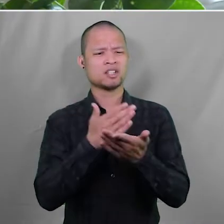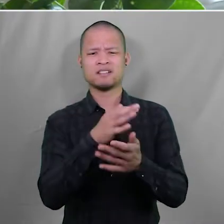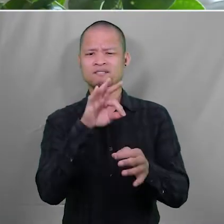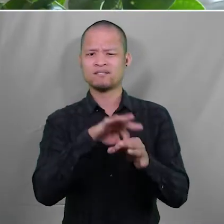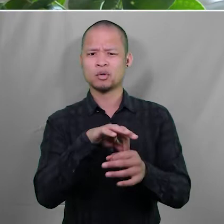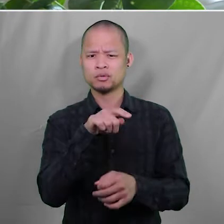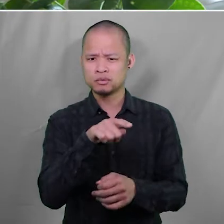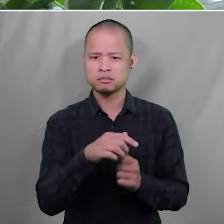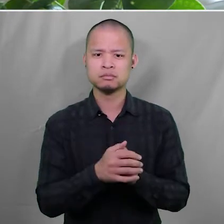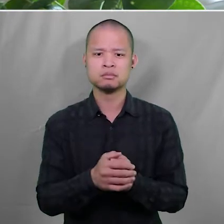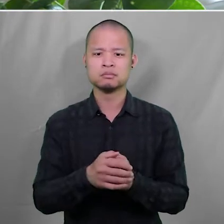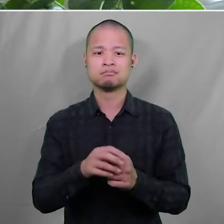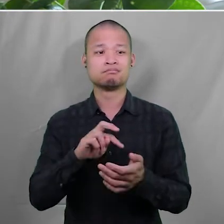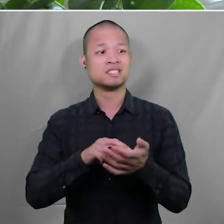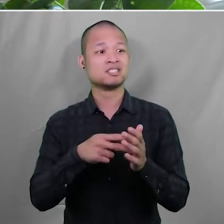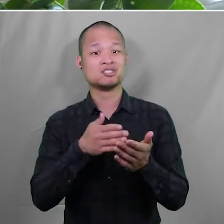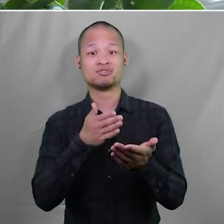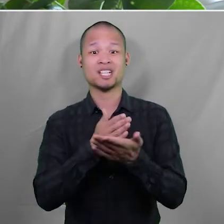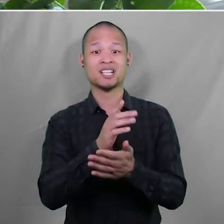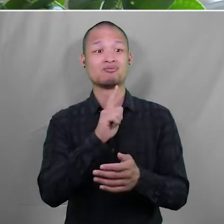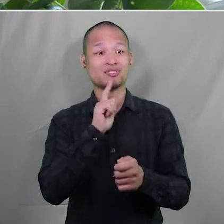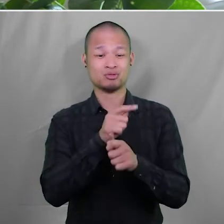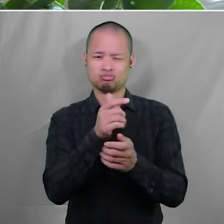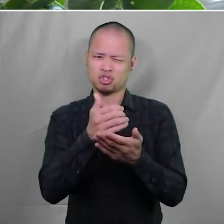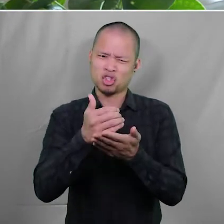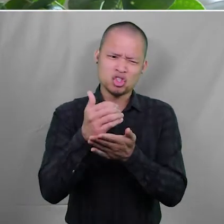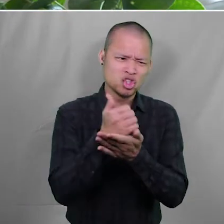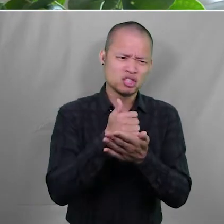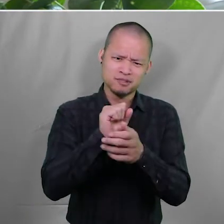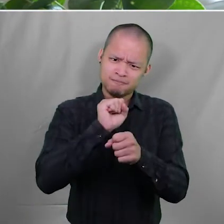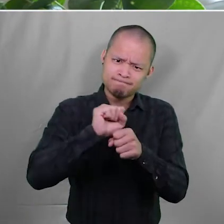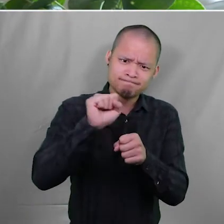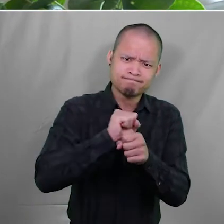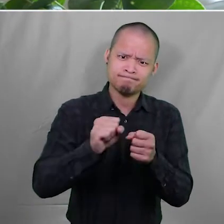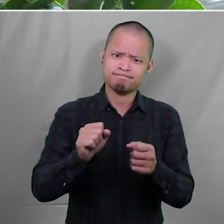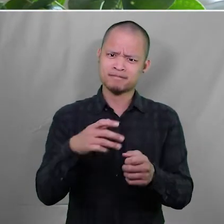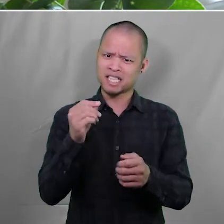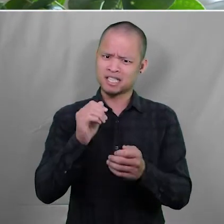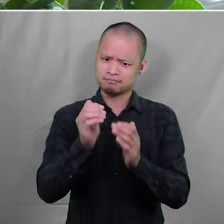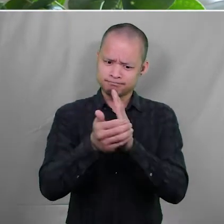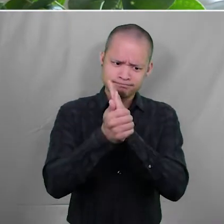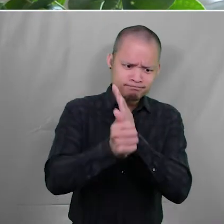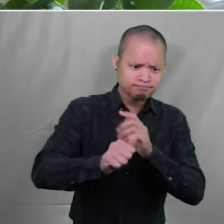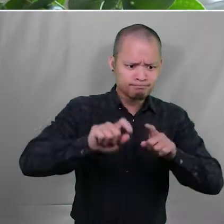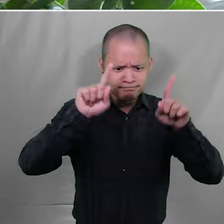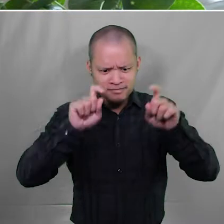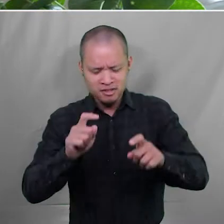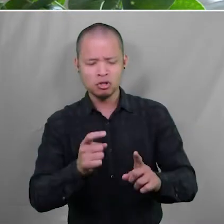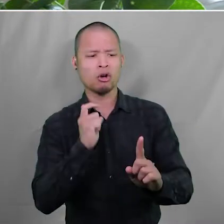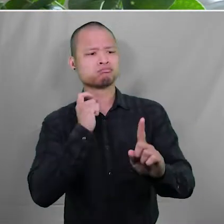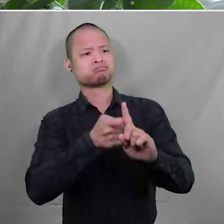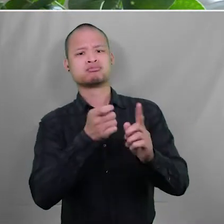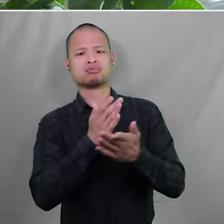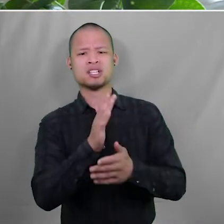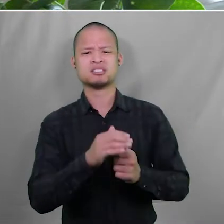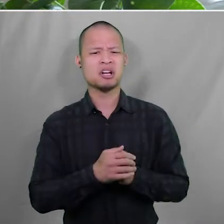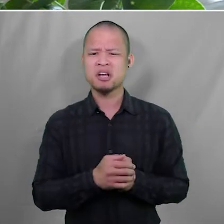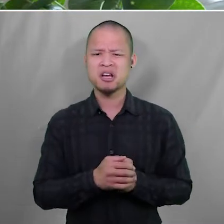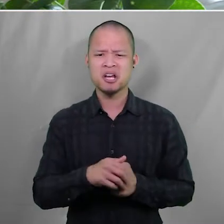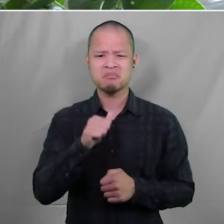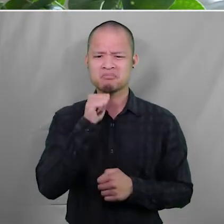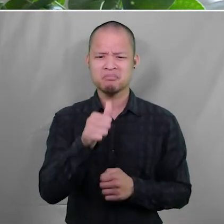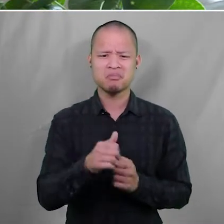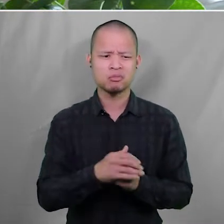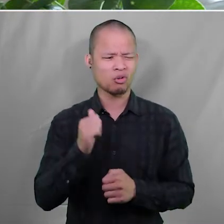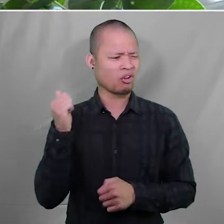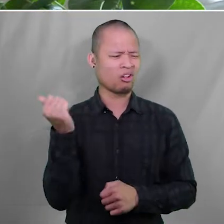vote. Really, rights are not something you earn, you're not allowed, or you don't have to pass a competency test for. We